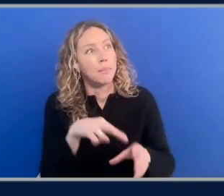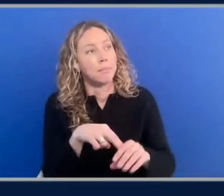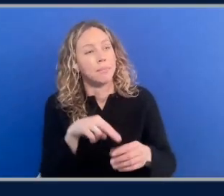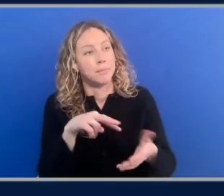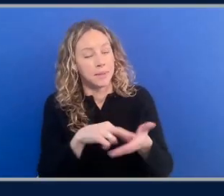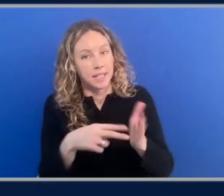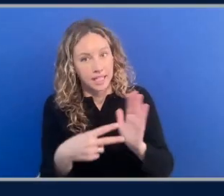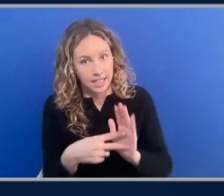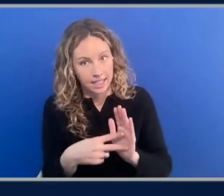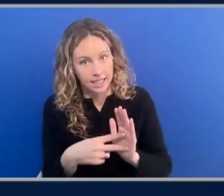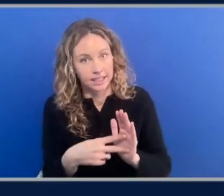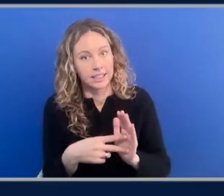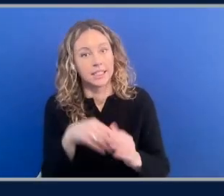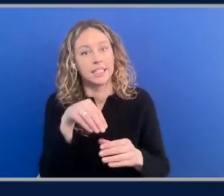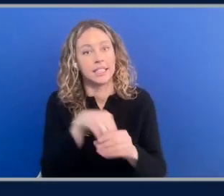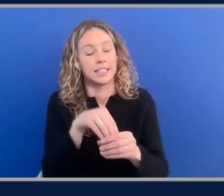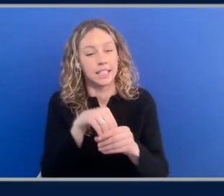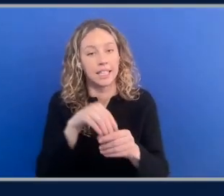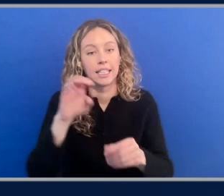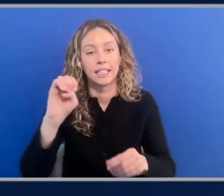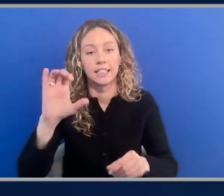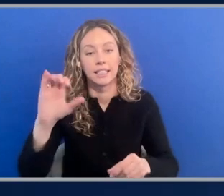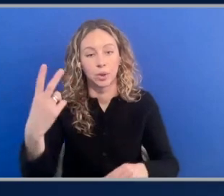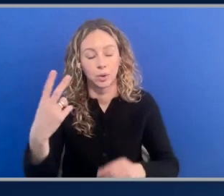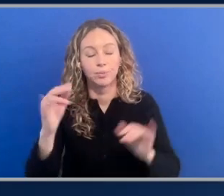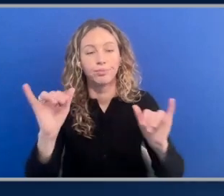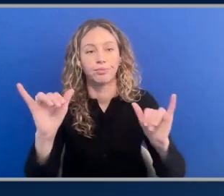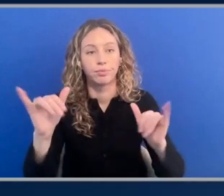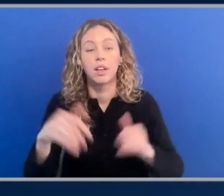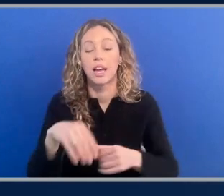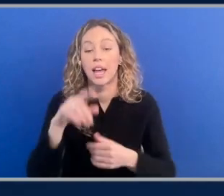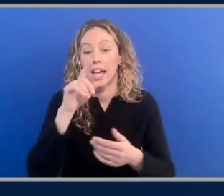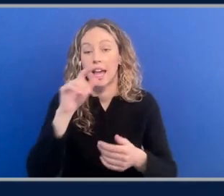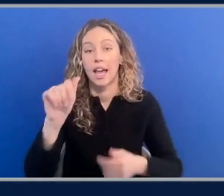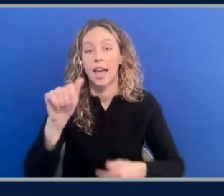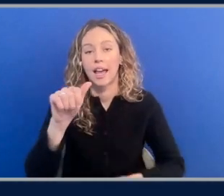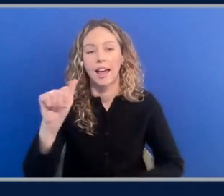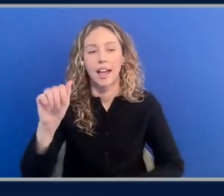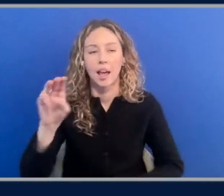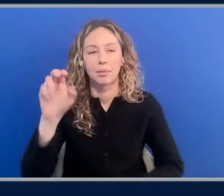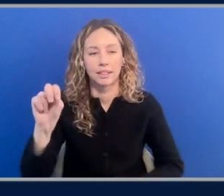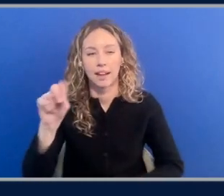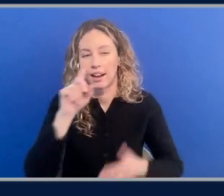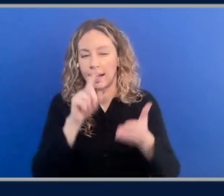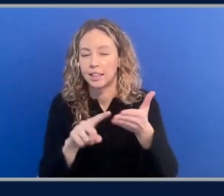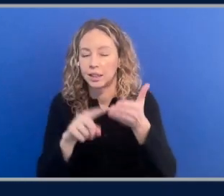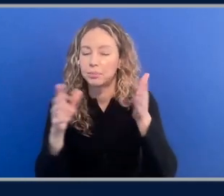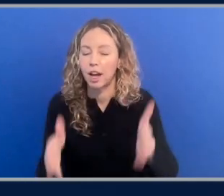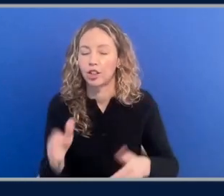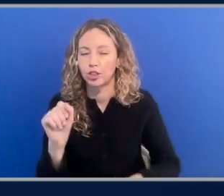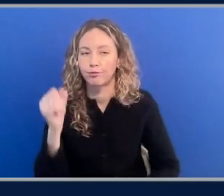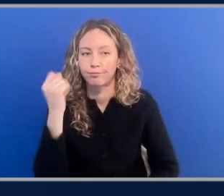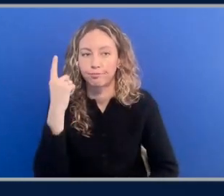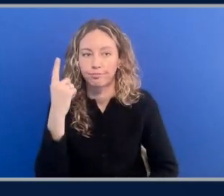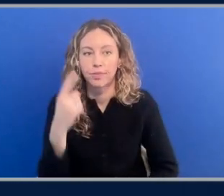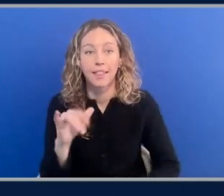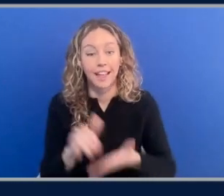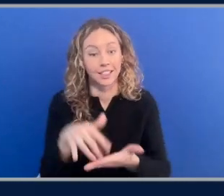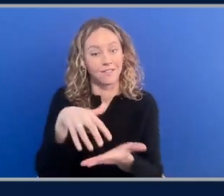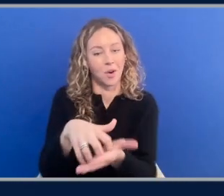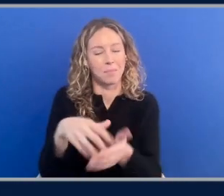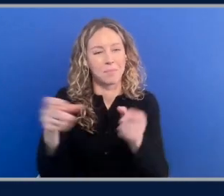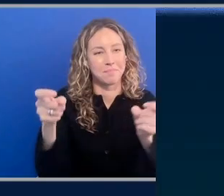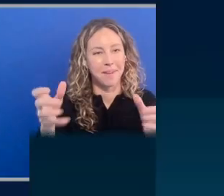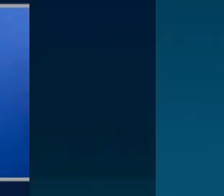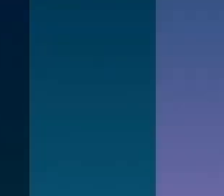EC2 instance, right? Yeah. And so Amazon Inspector looks pretty appealing to me. It's a vulnerability management service that